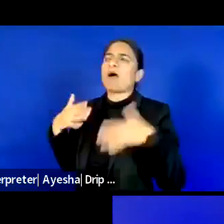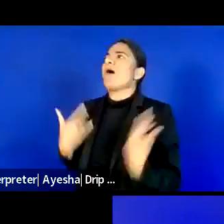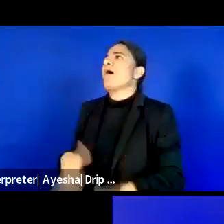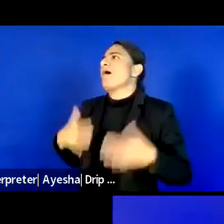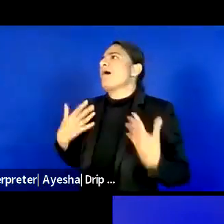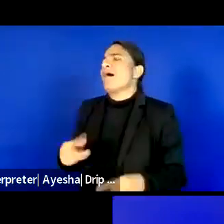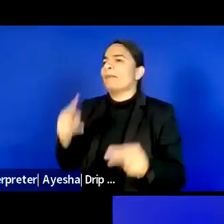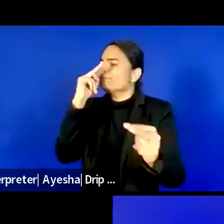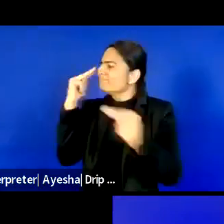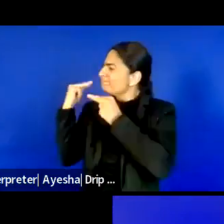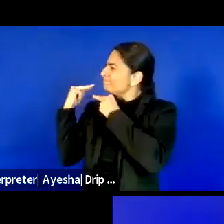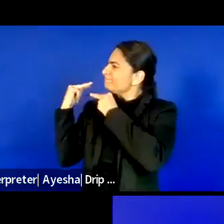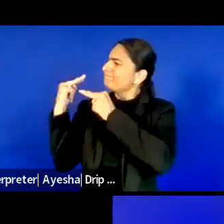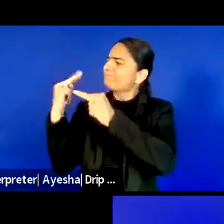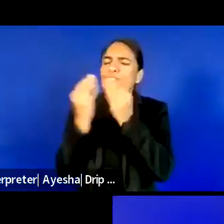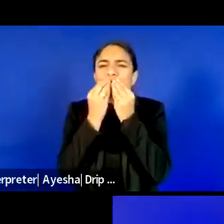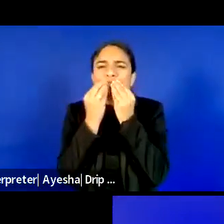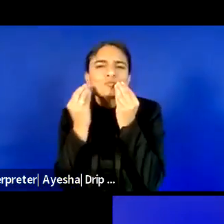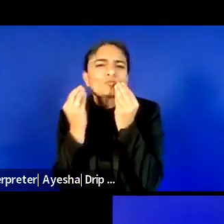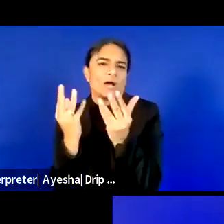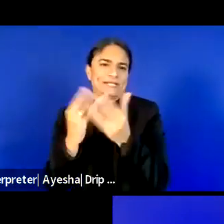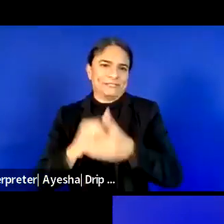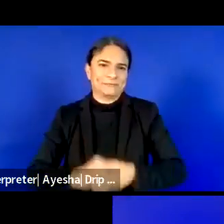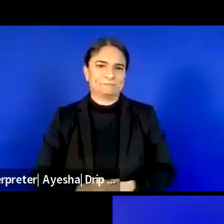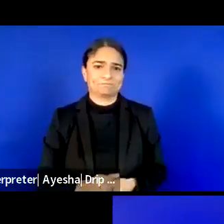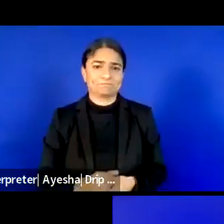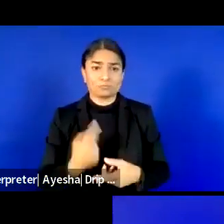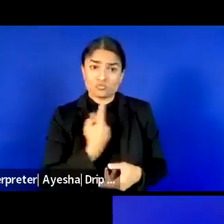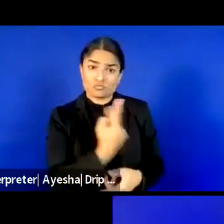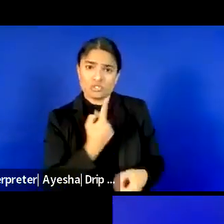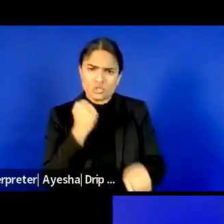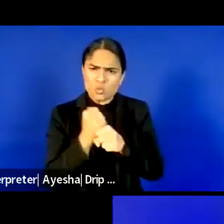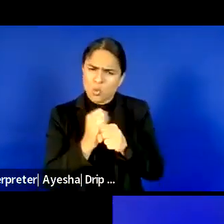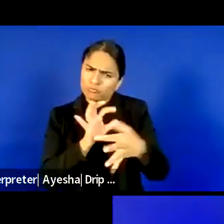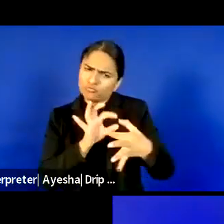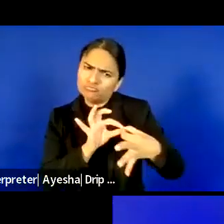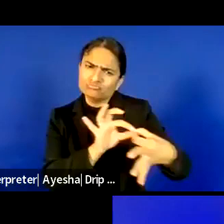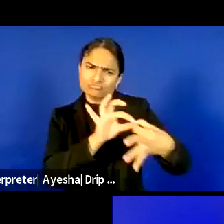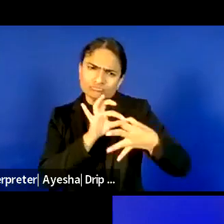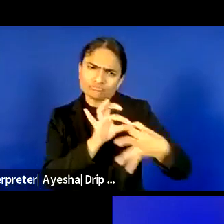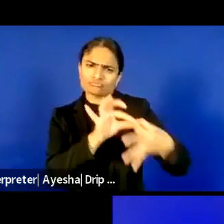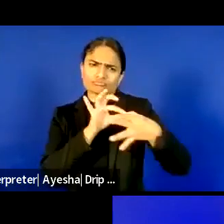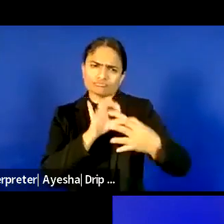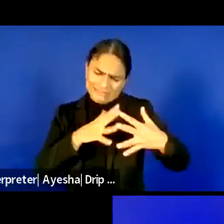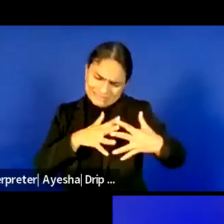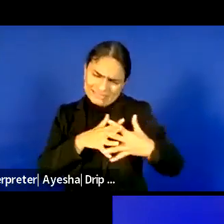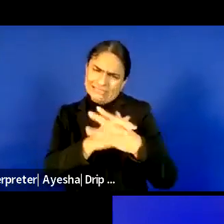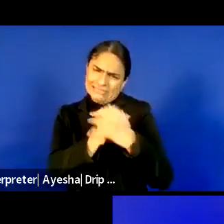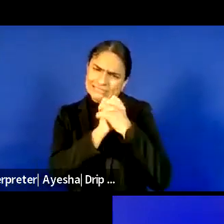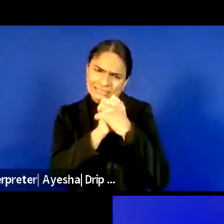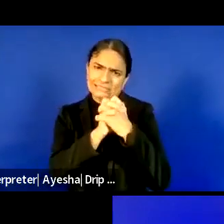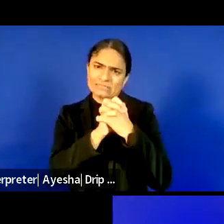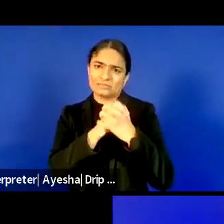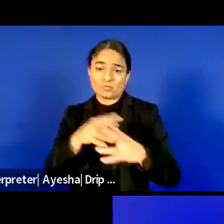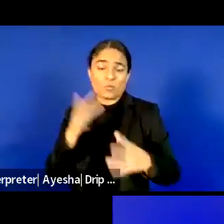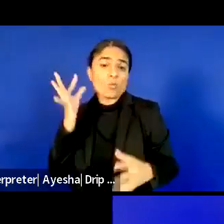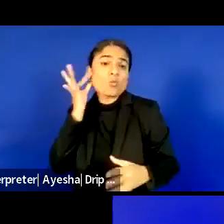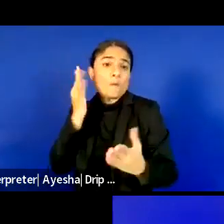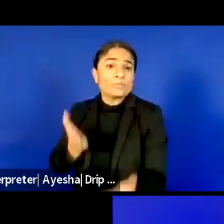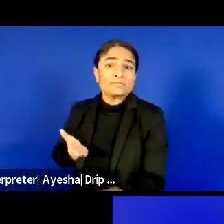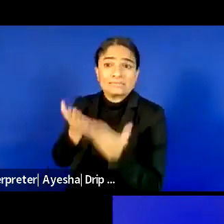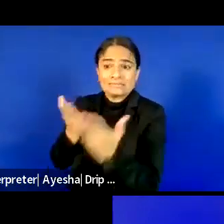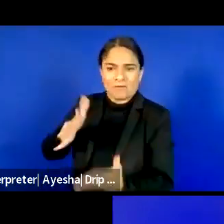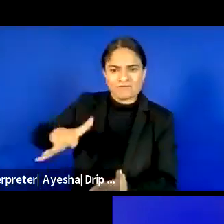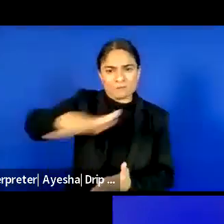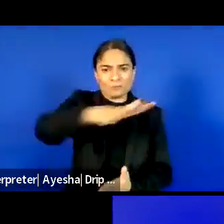to make Women Deliver an accessible space. And so I'm really happy to